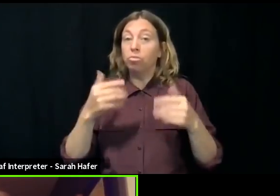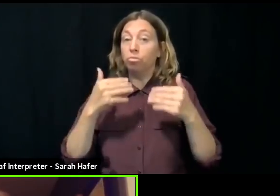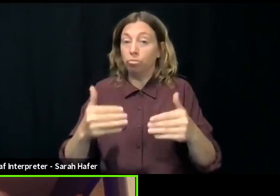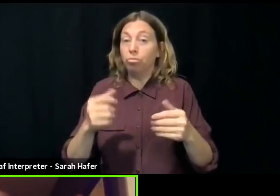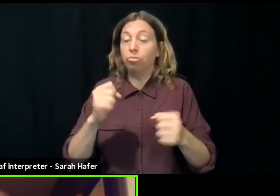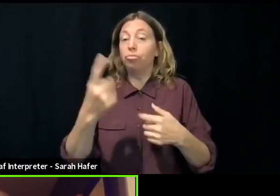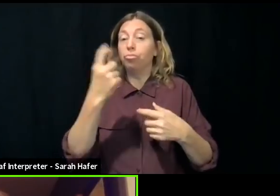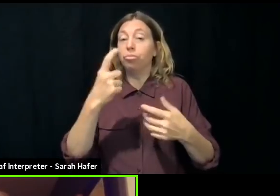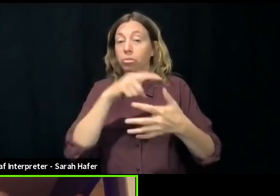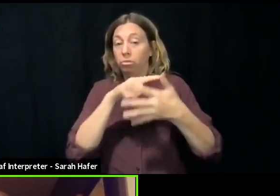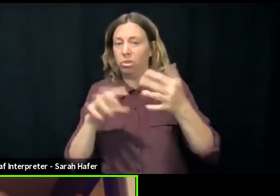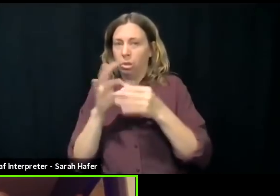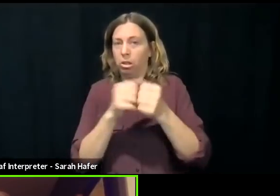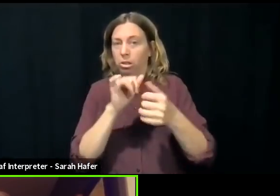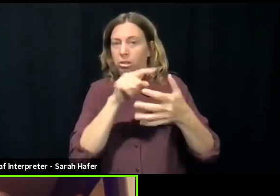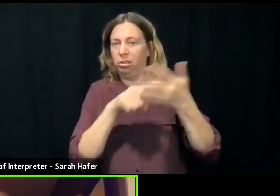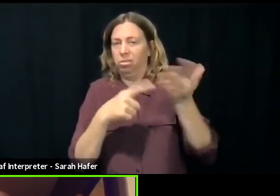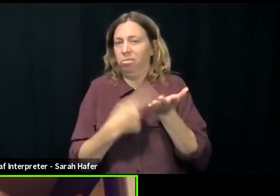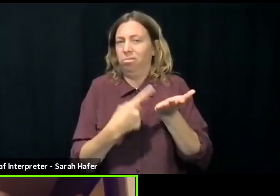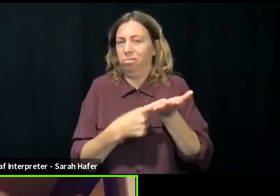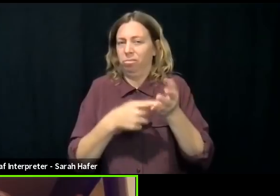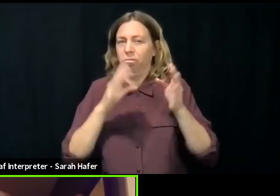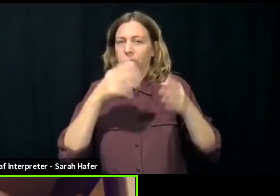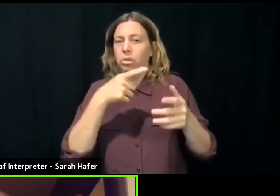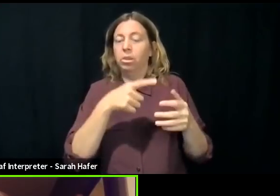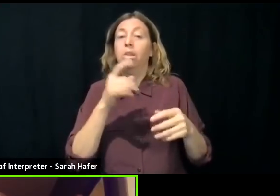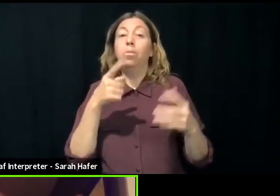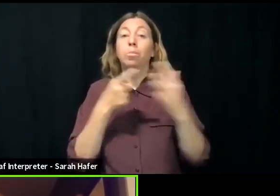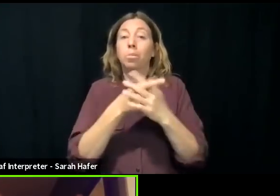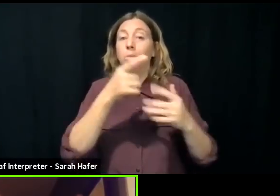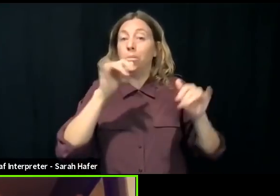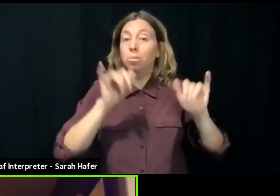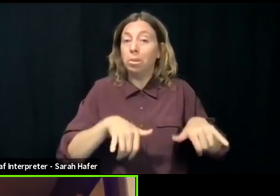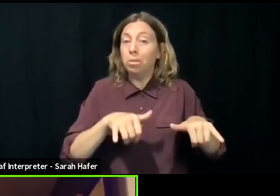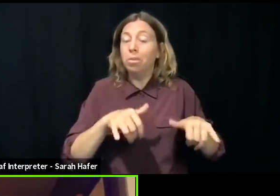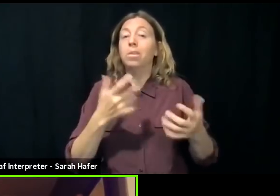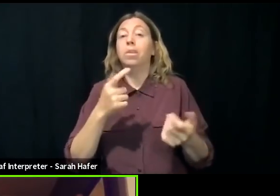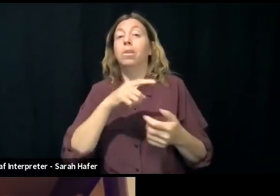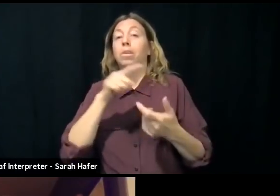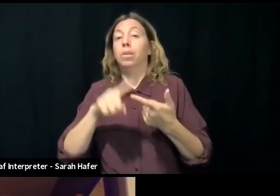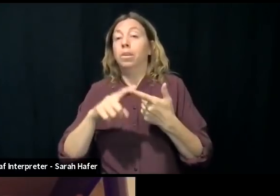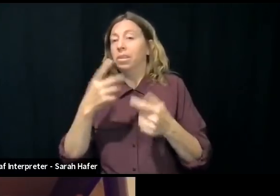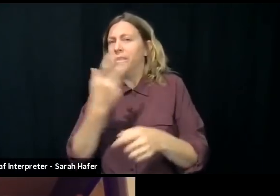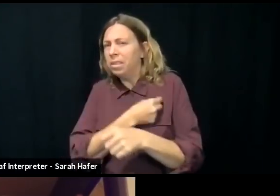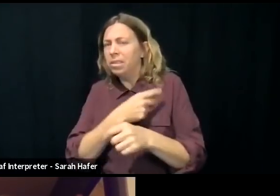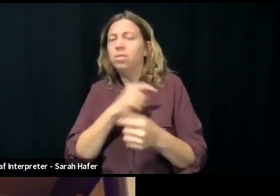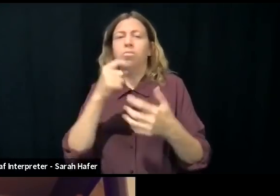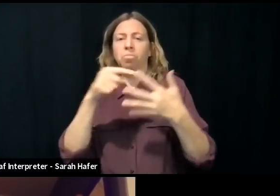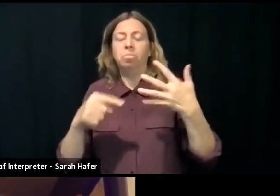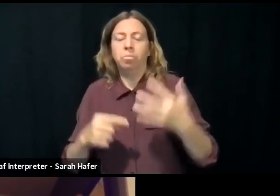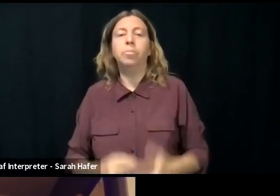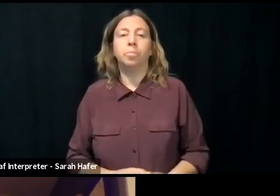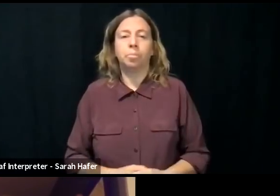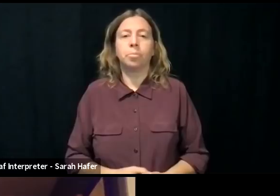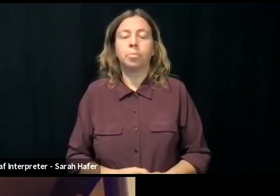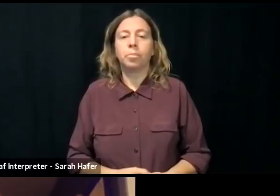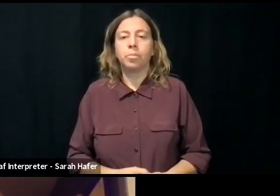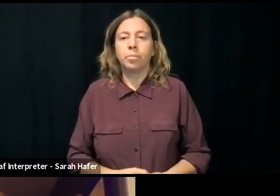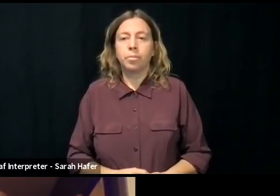taking questions on this topic today on vaccine breakthrough cases. Thank you, doctors. First question is from